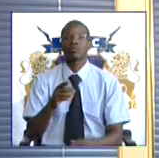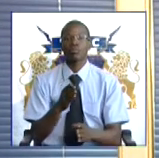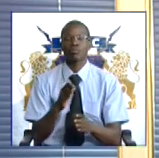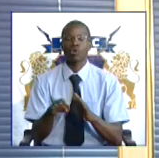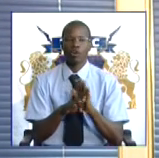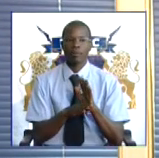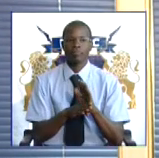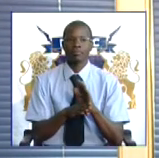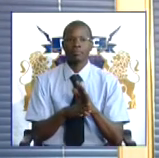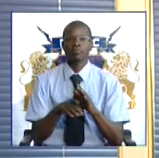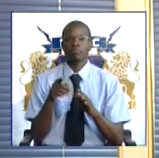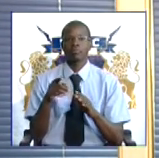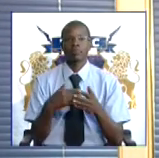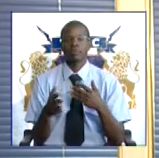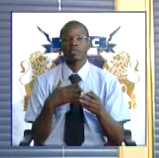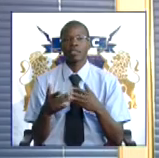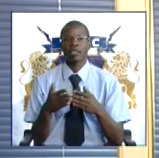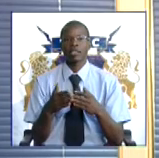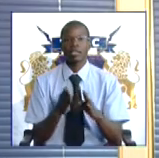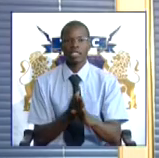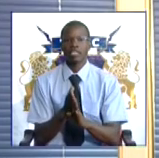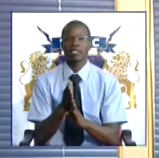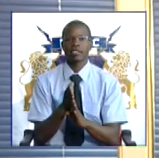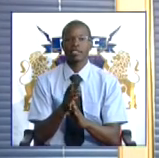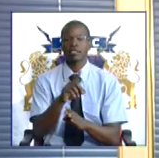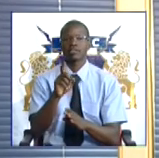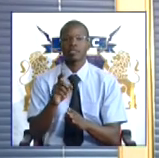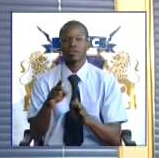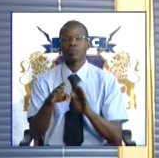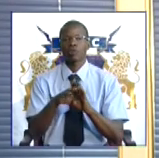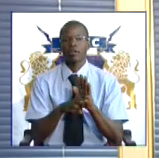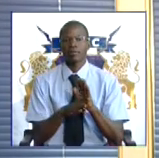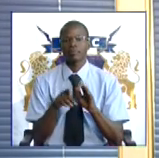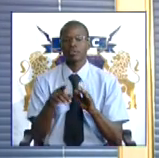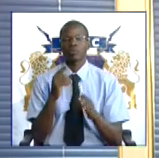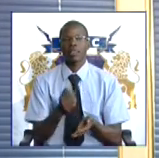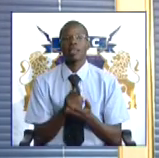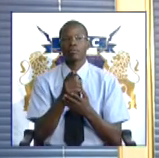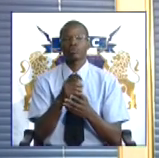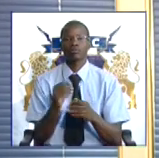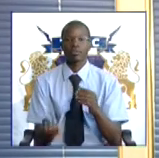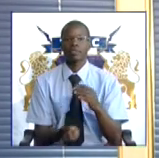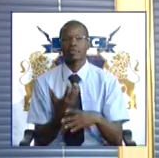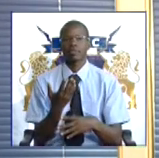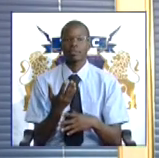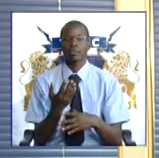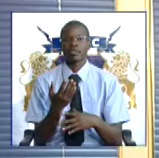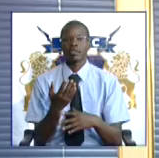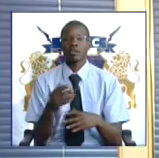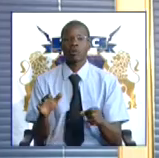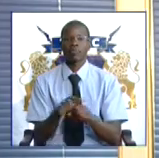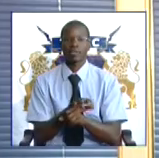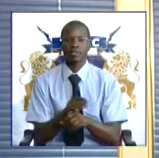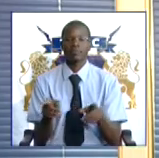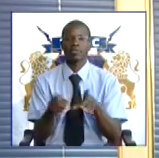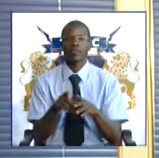the concept of integrity testing and to enable you set up a comprehensive and functional structure for